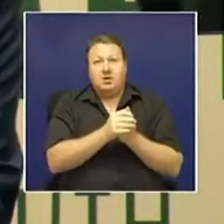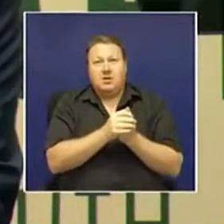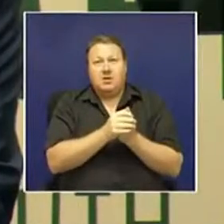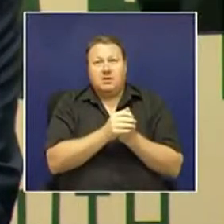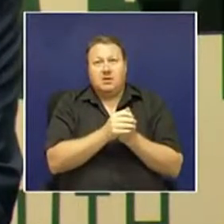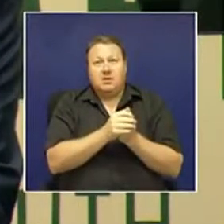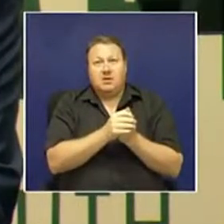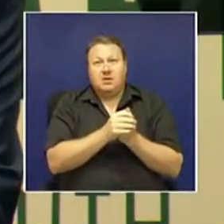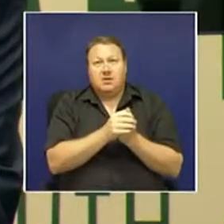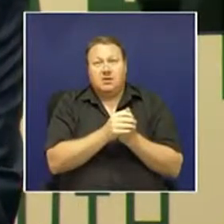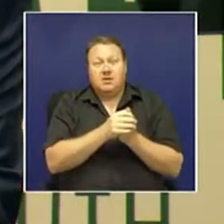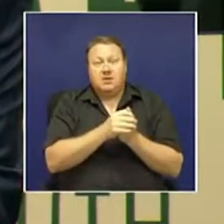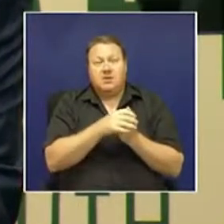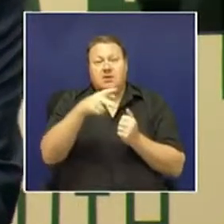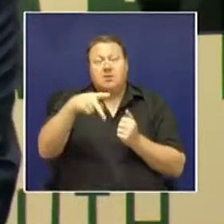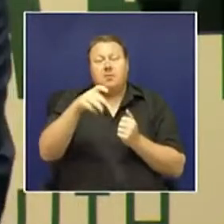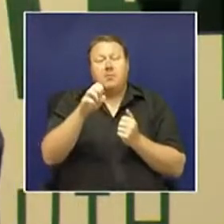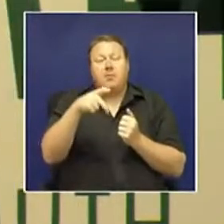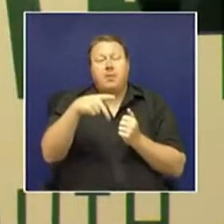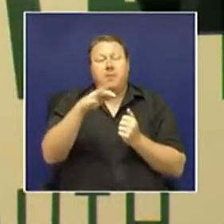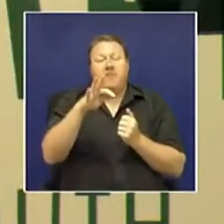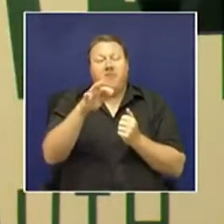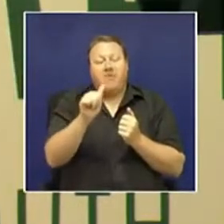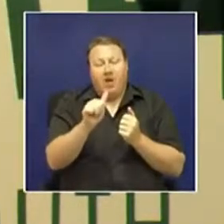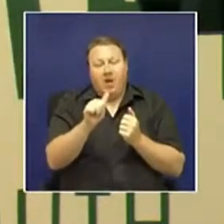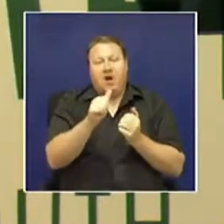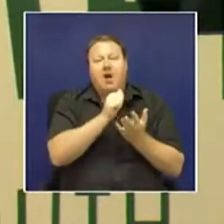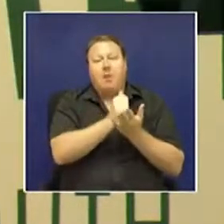funding withdrawal by the United States of America.